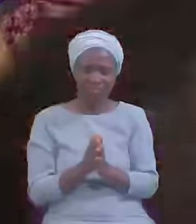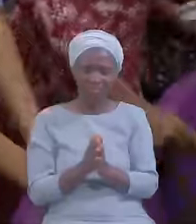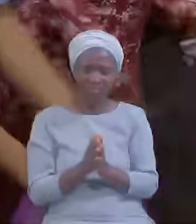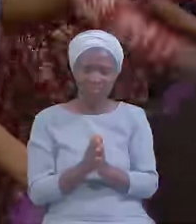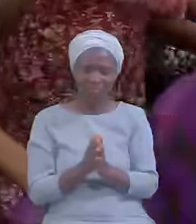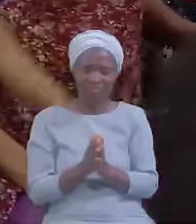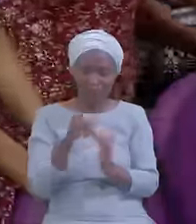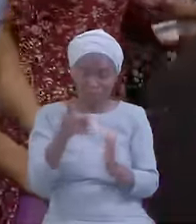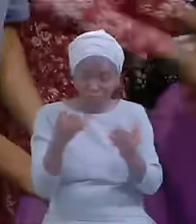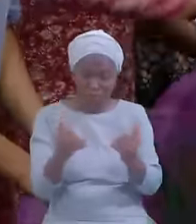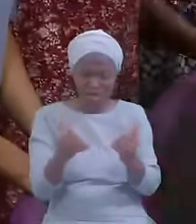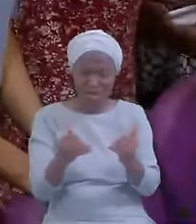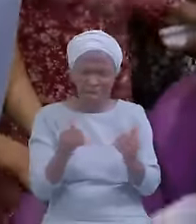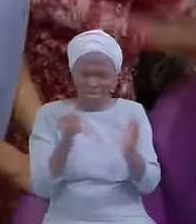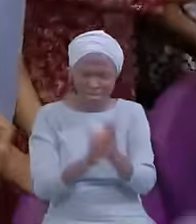Throw it down.